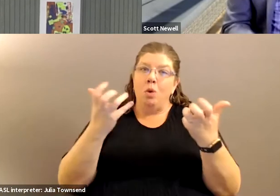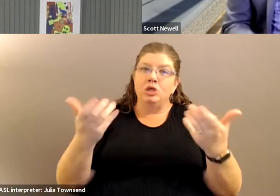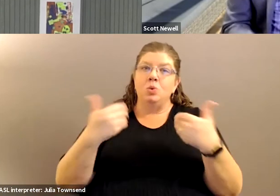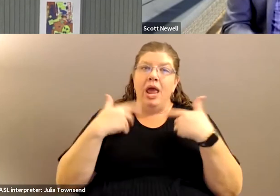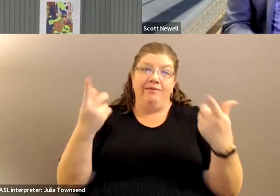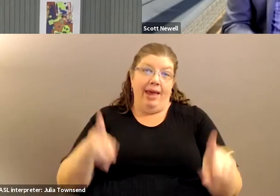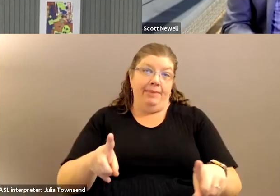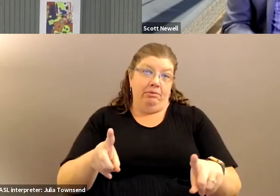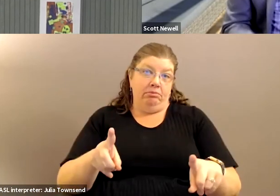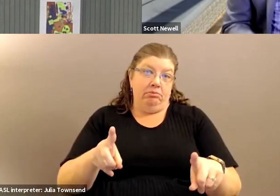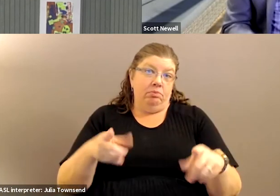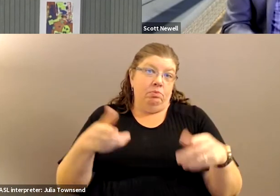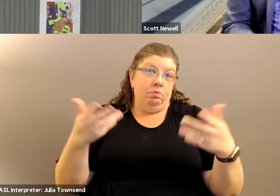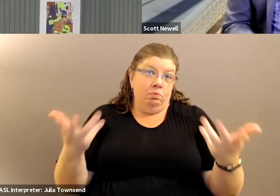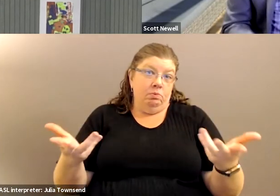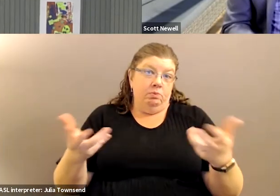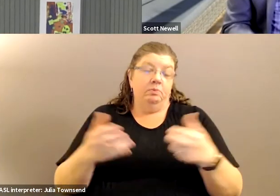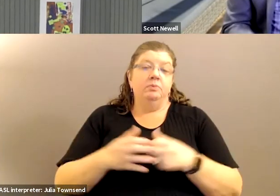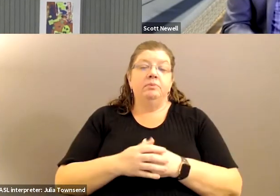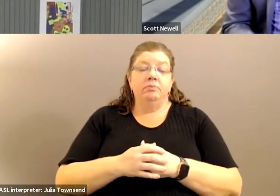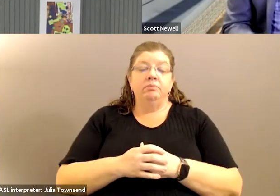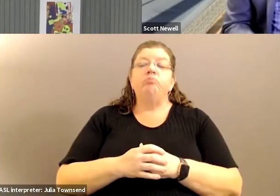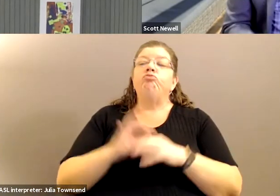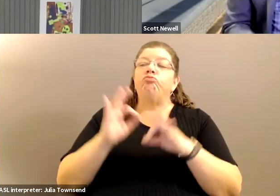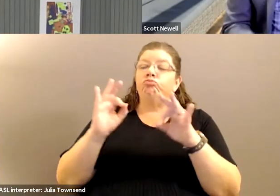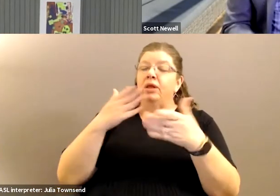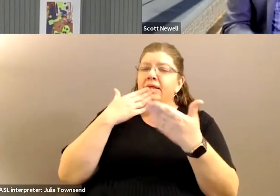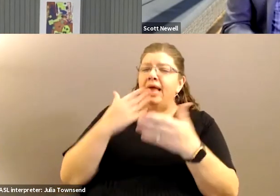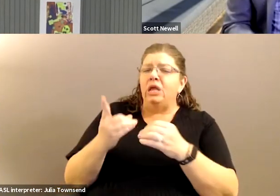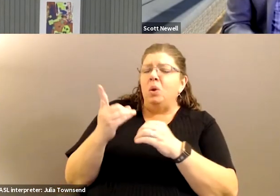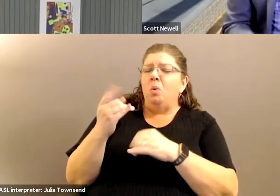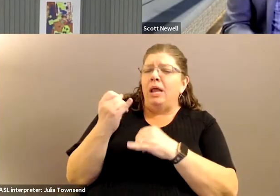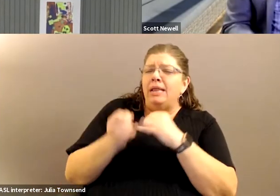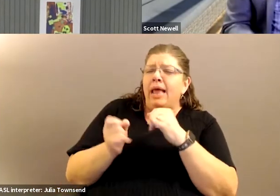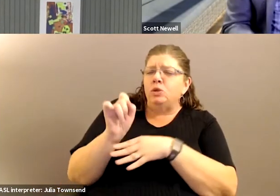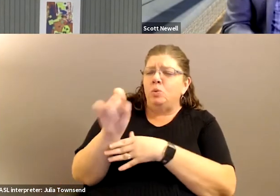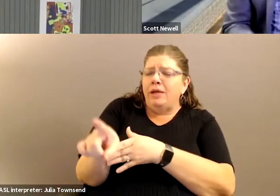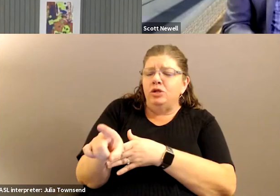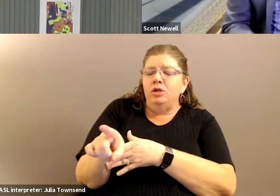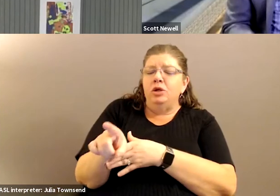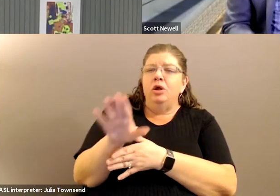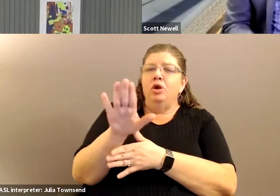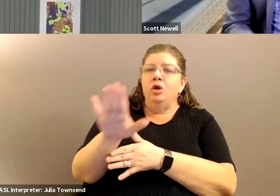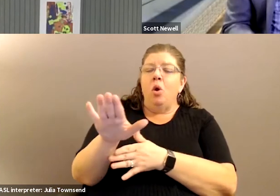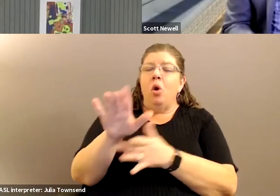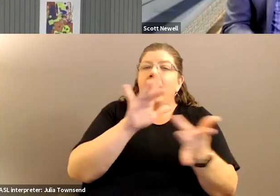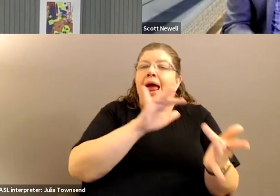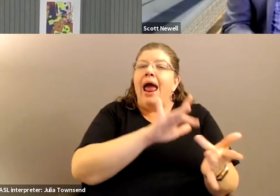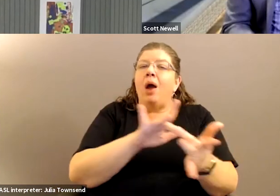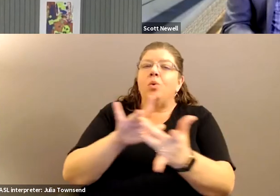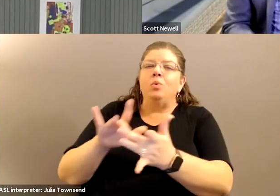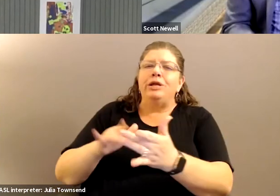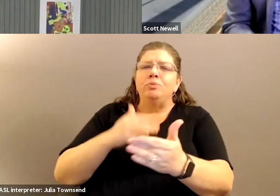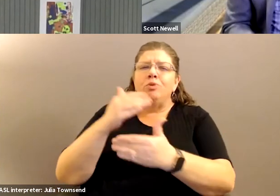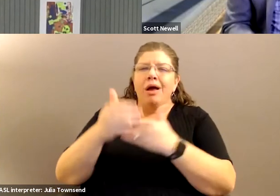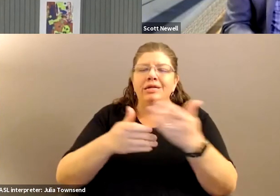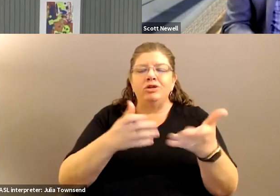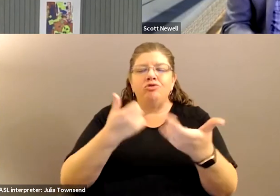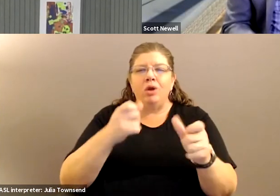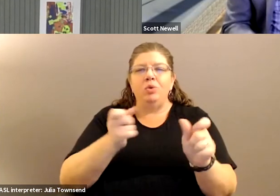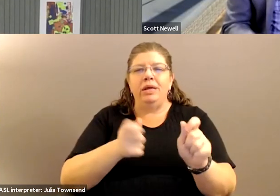done i think in one last question would be what's your outreach process to get the most